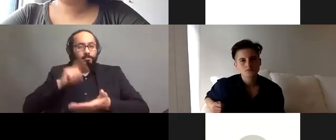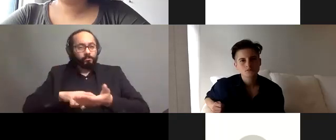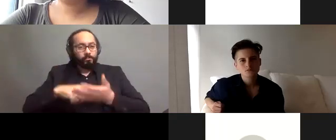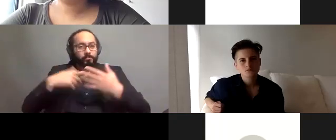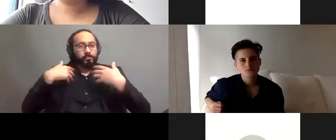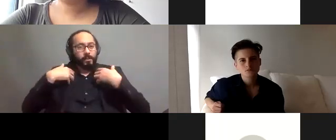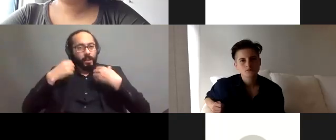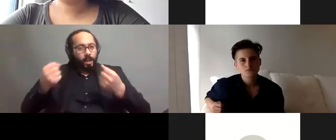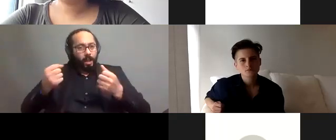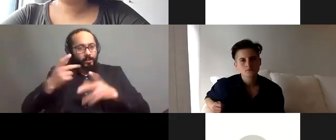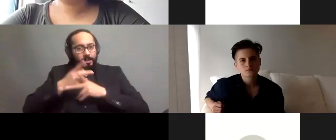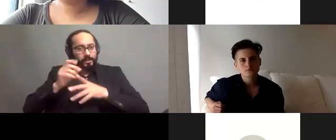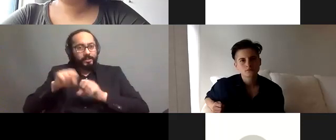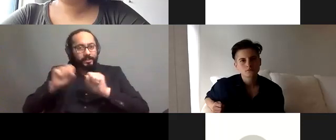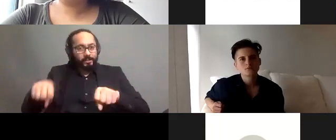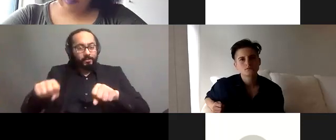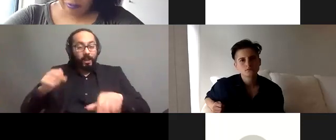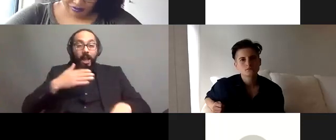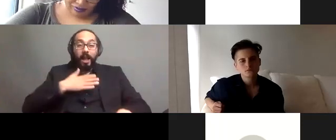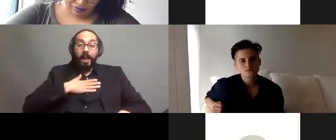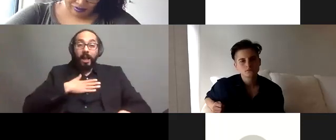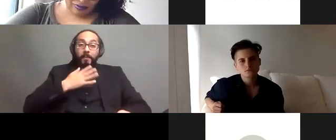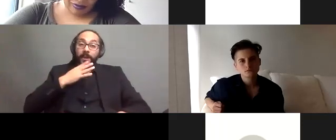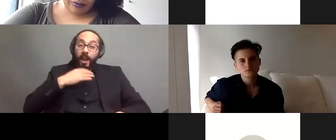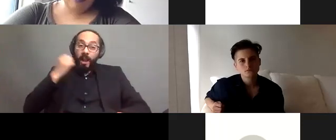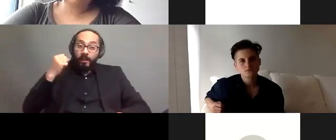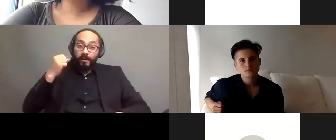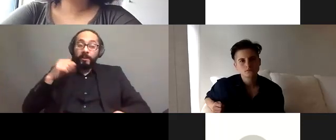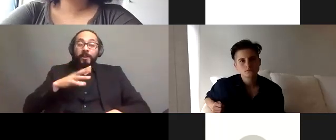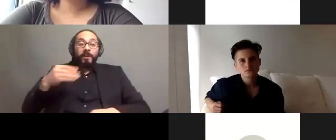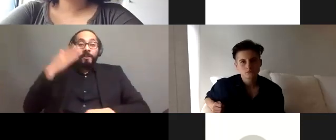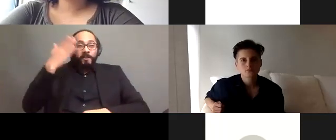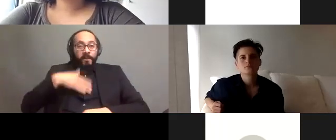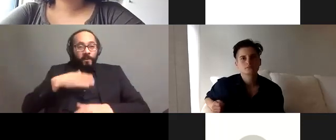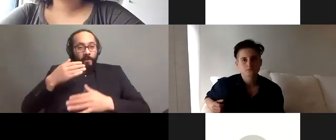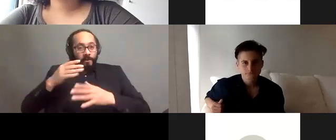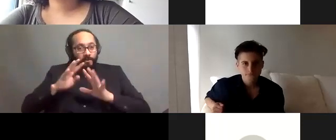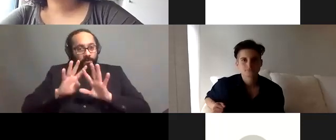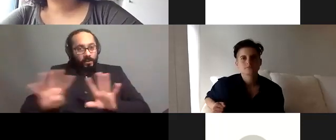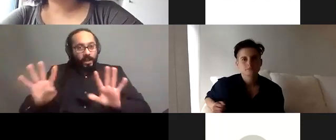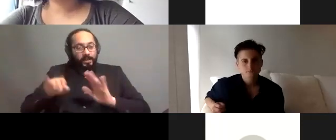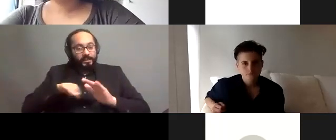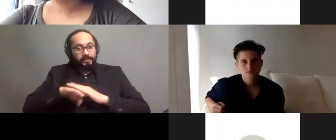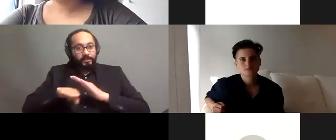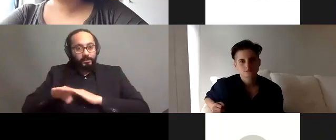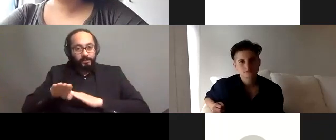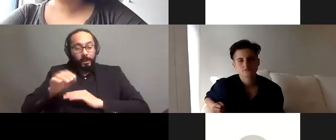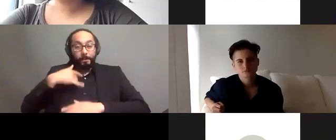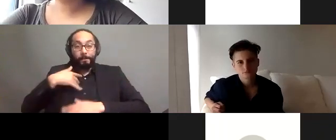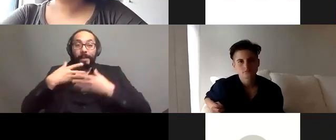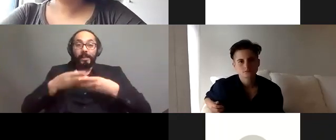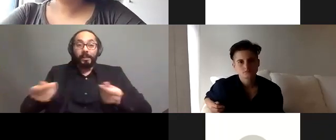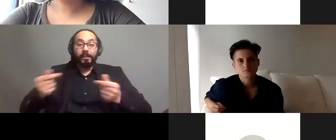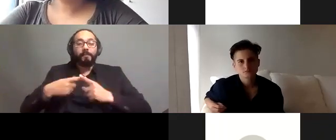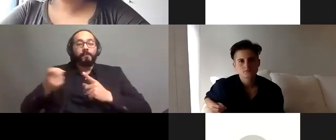and a frontline activist, my healing came through community. So my faith in